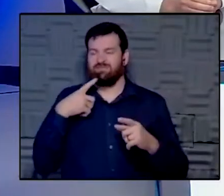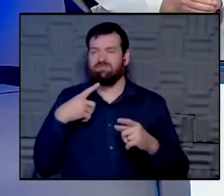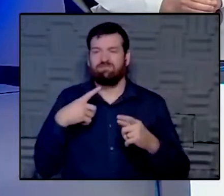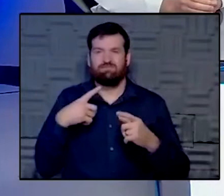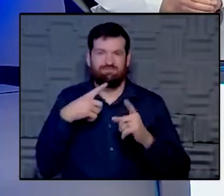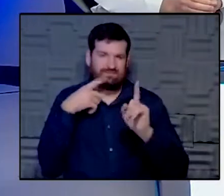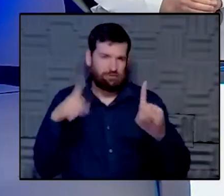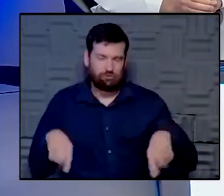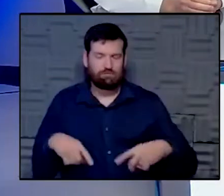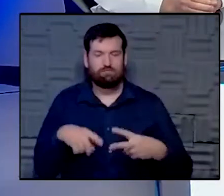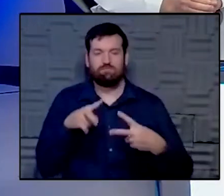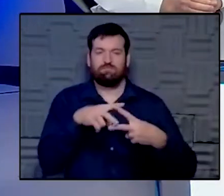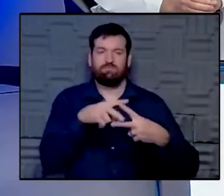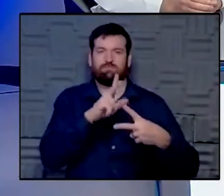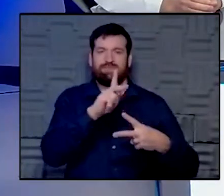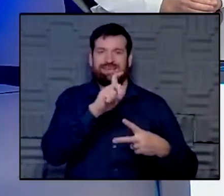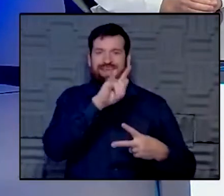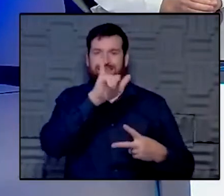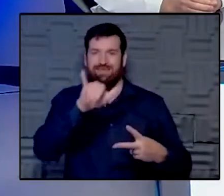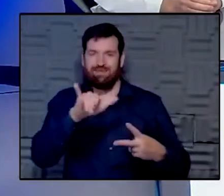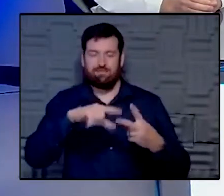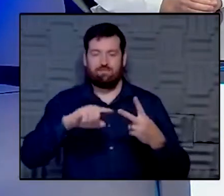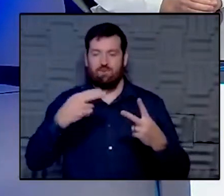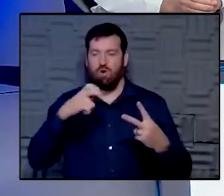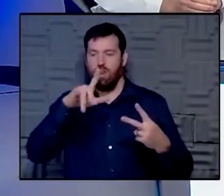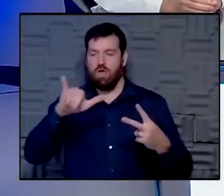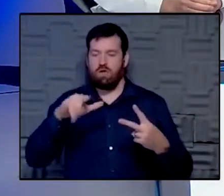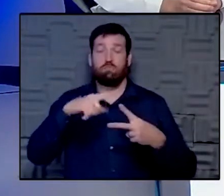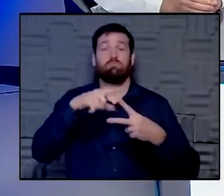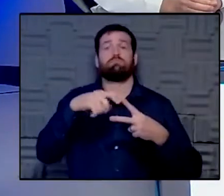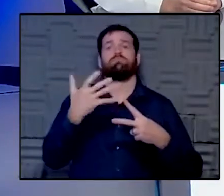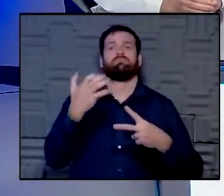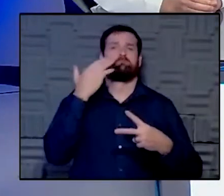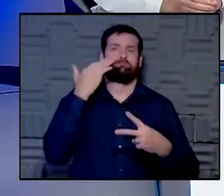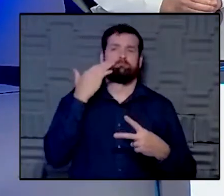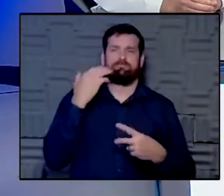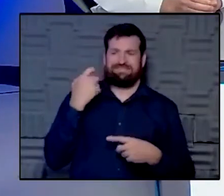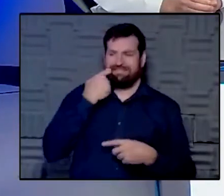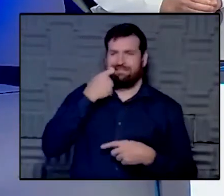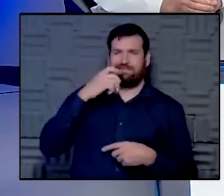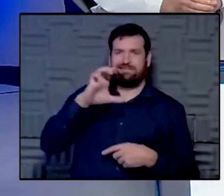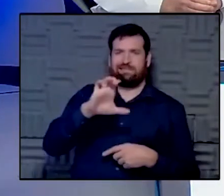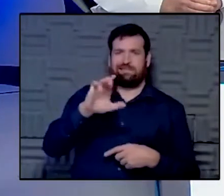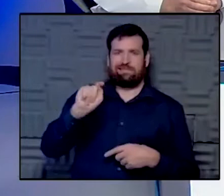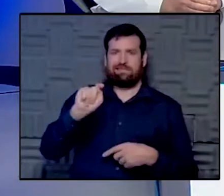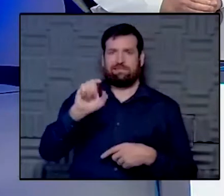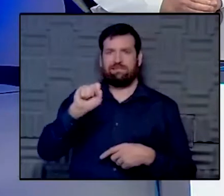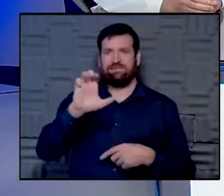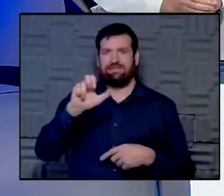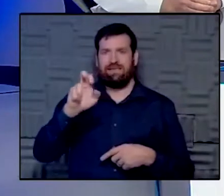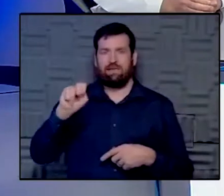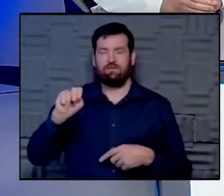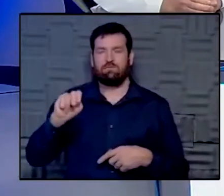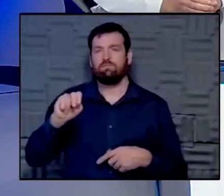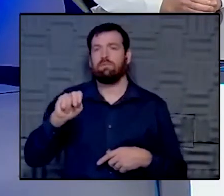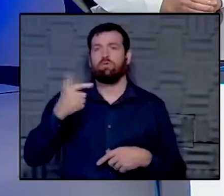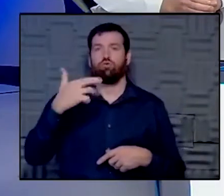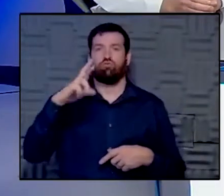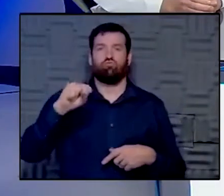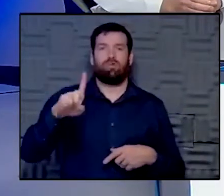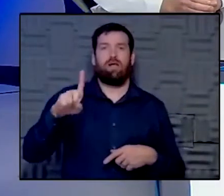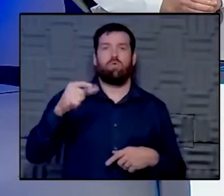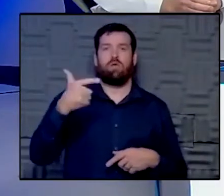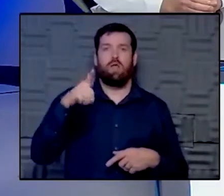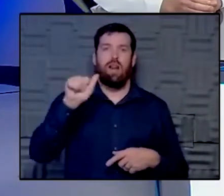2 questions, one from Kathy and one from Yay. Holly. Kathy wants to know, my latest CT scan shows ground glass lungs after